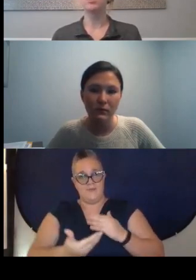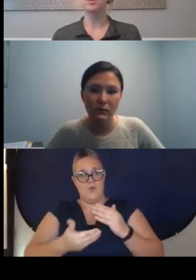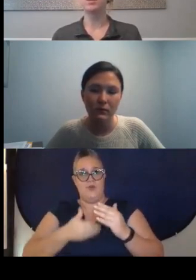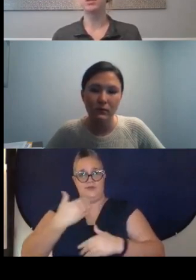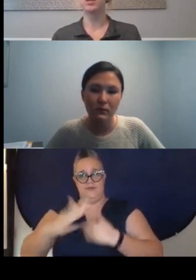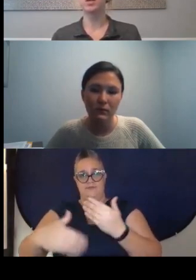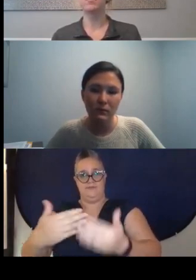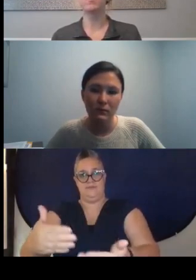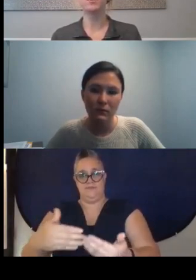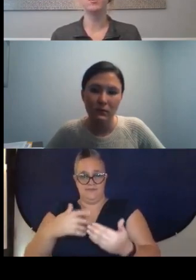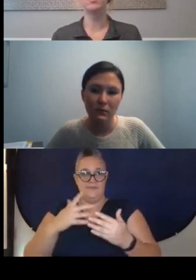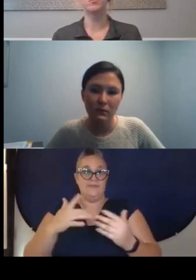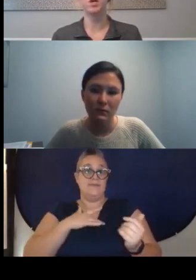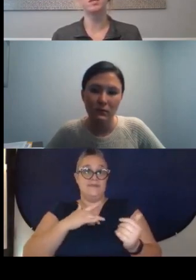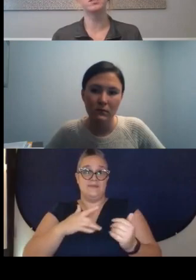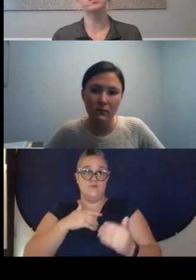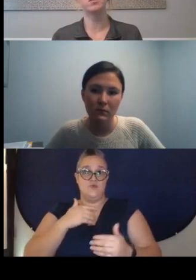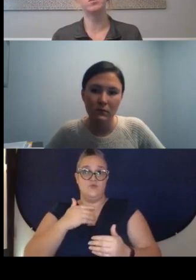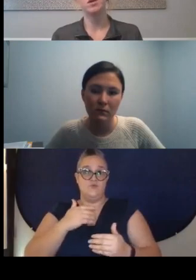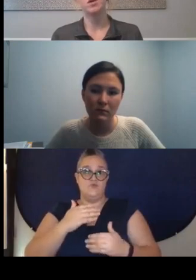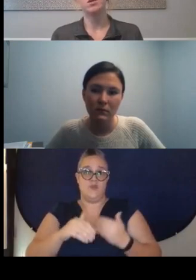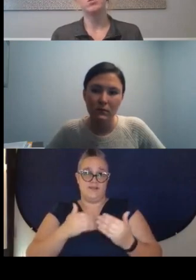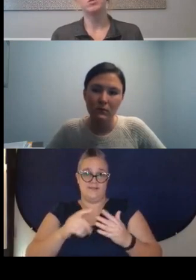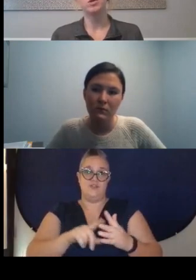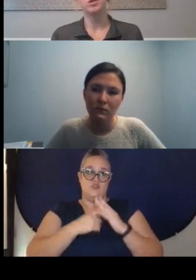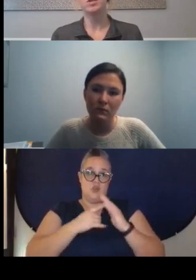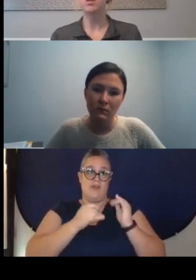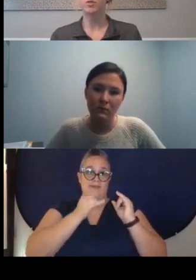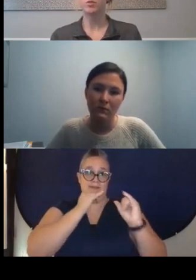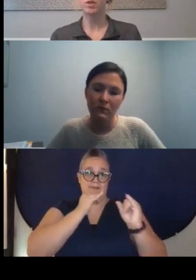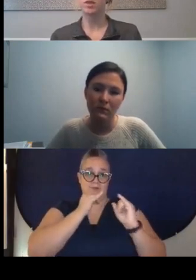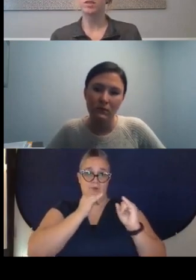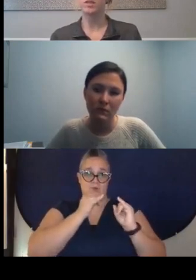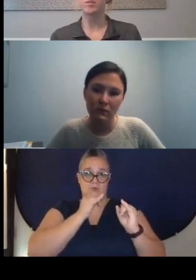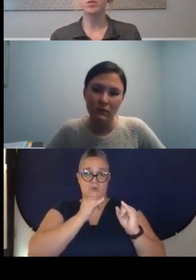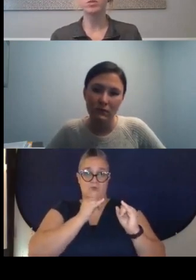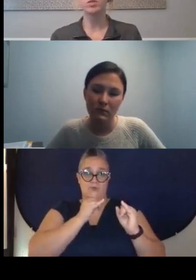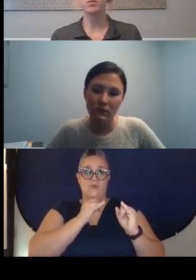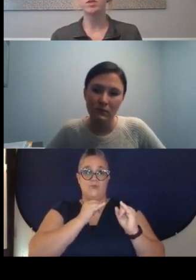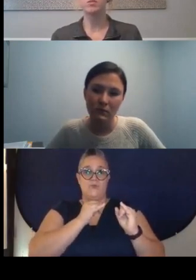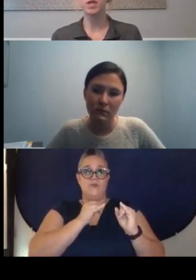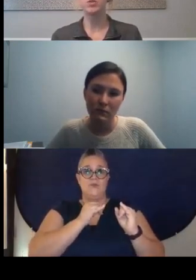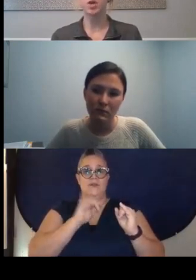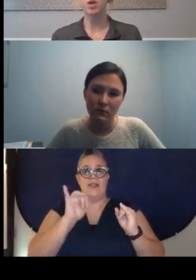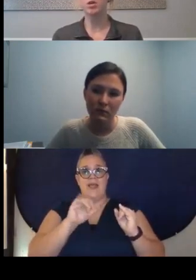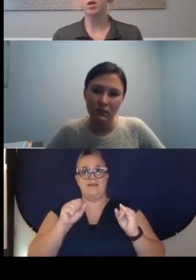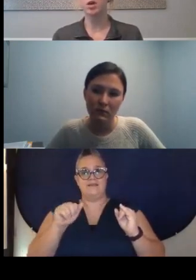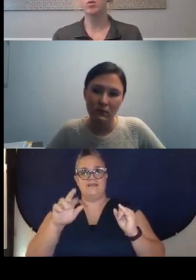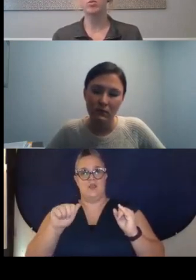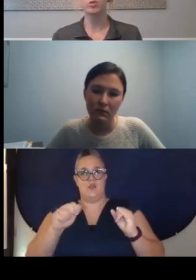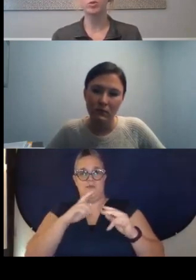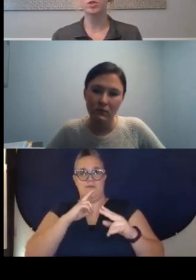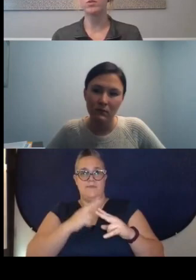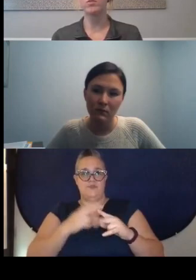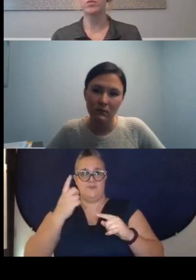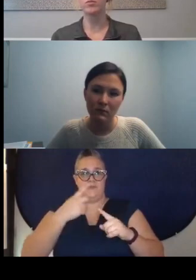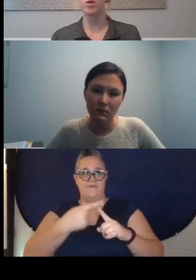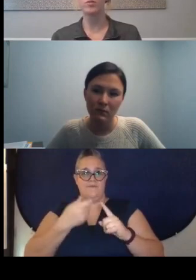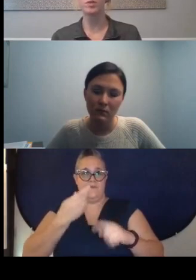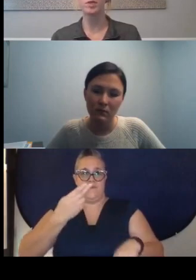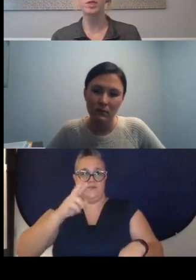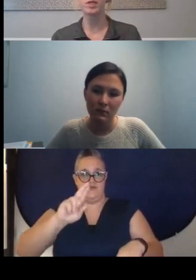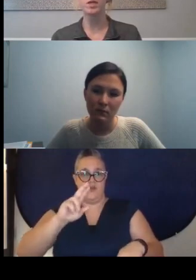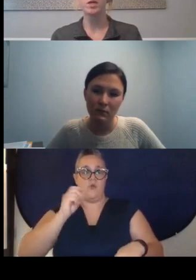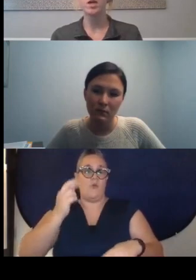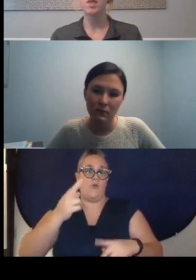would I'll start kind of from the interview process. So you would interview with, like Sarah mentioned, somebody from HR or recruiting over the